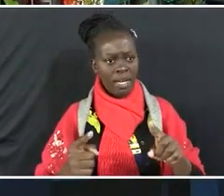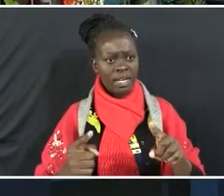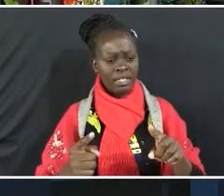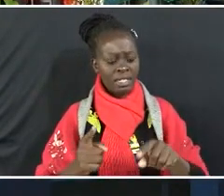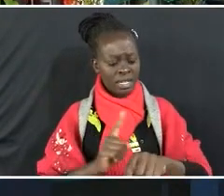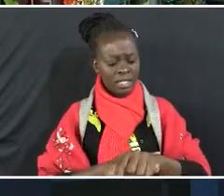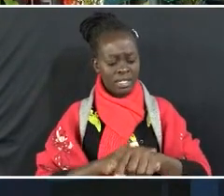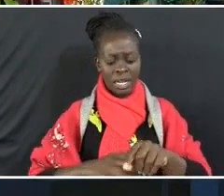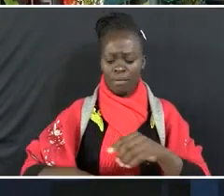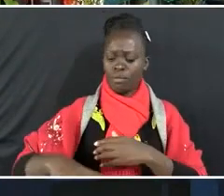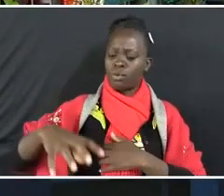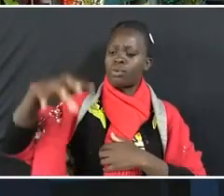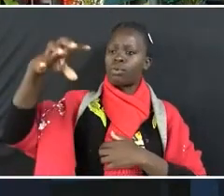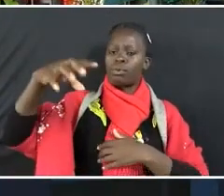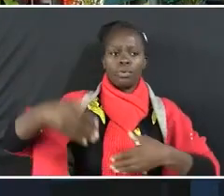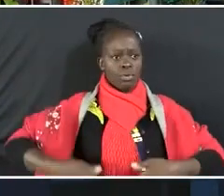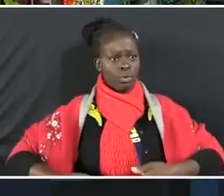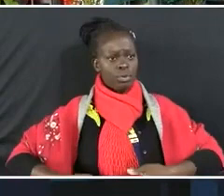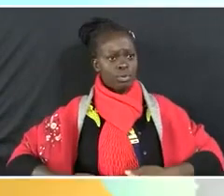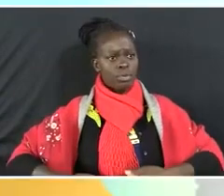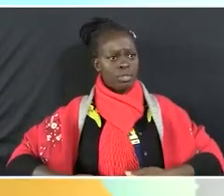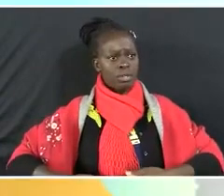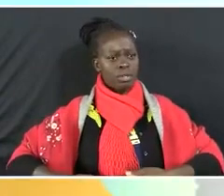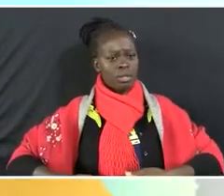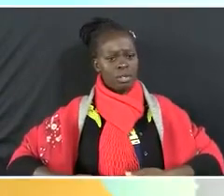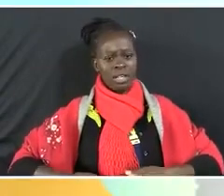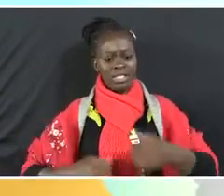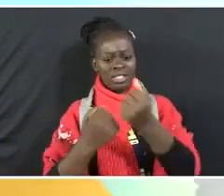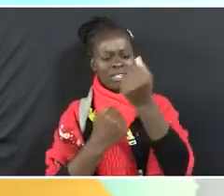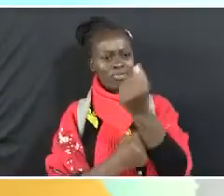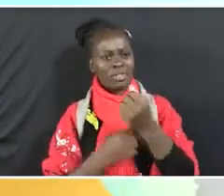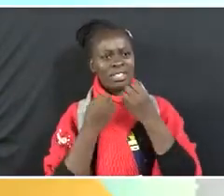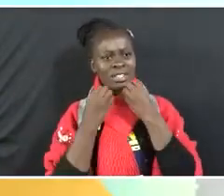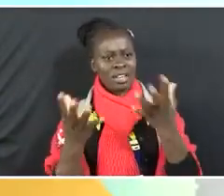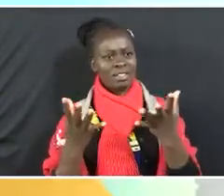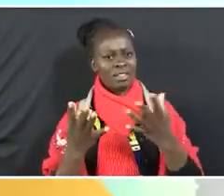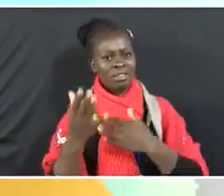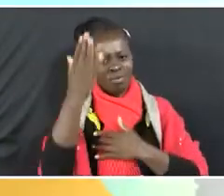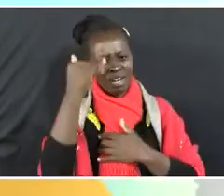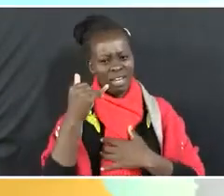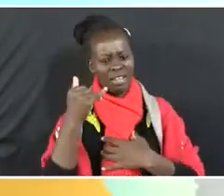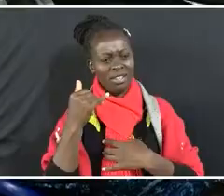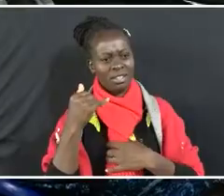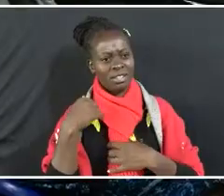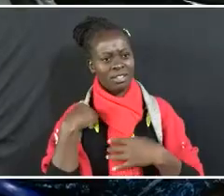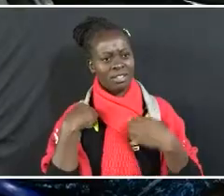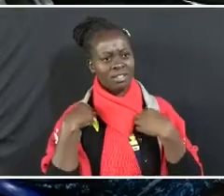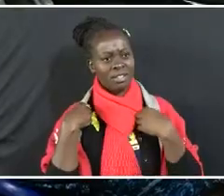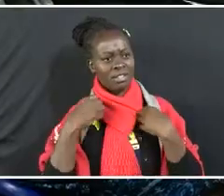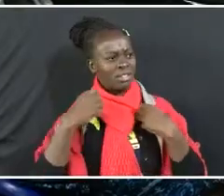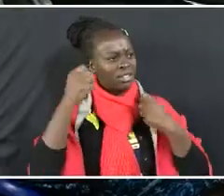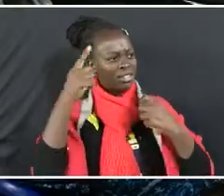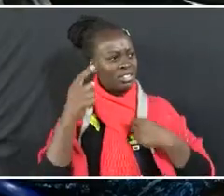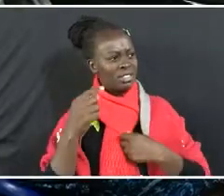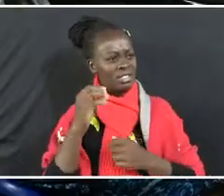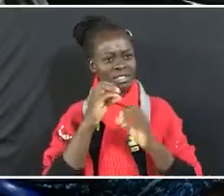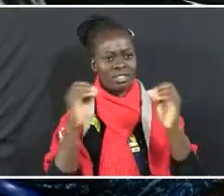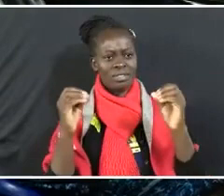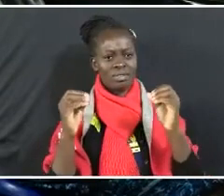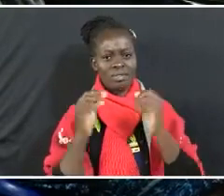interfere. Just avail yourself. We need you present but absent. Do you get me? No, you have to understand